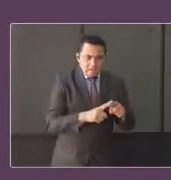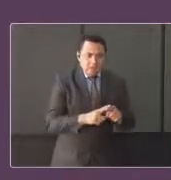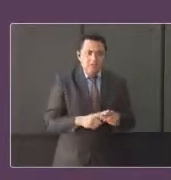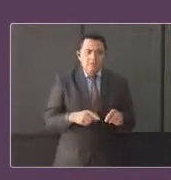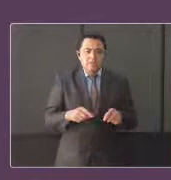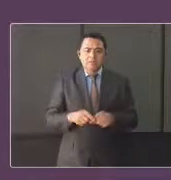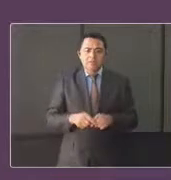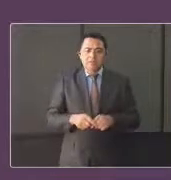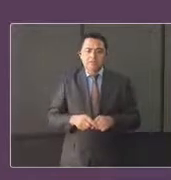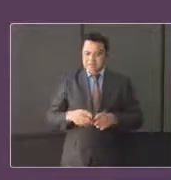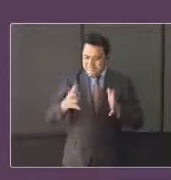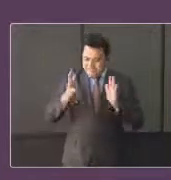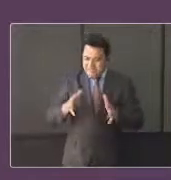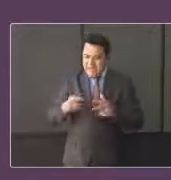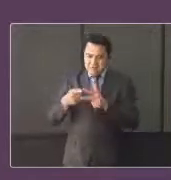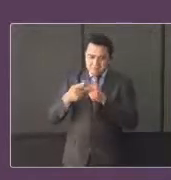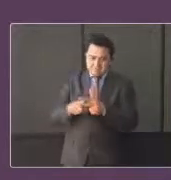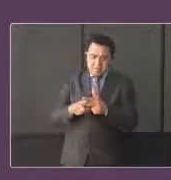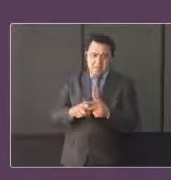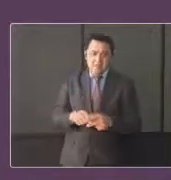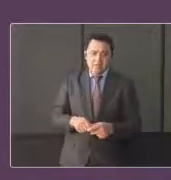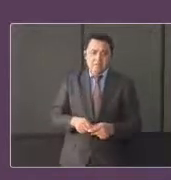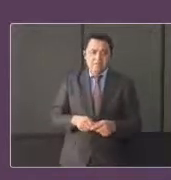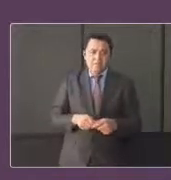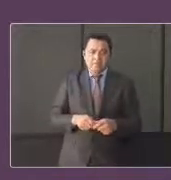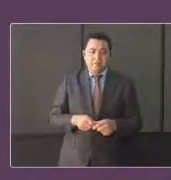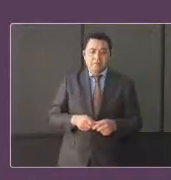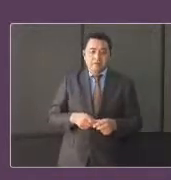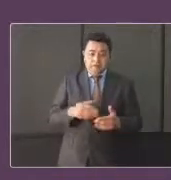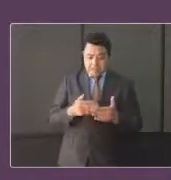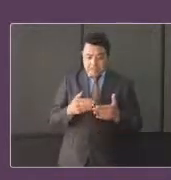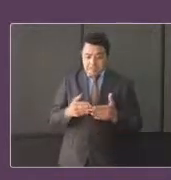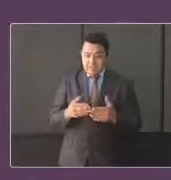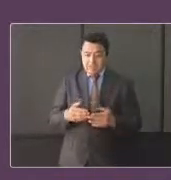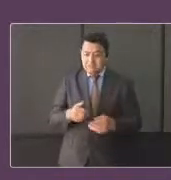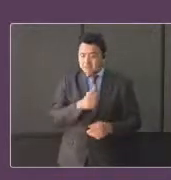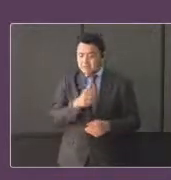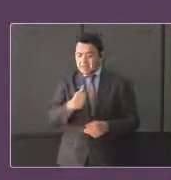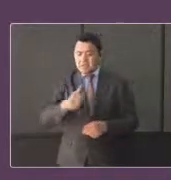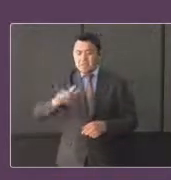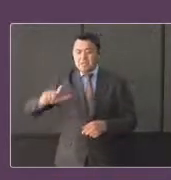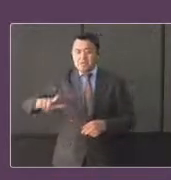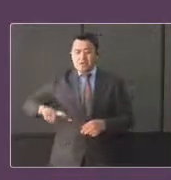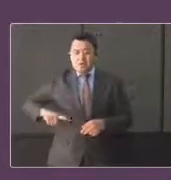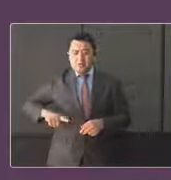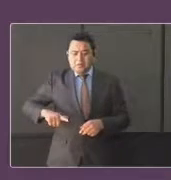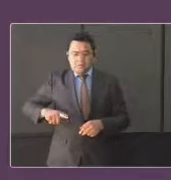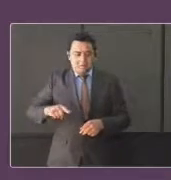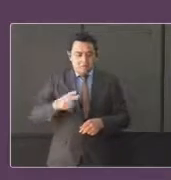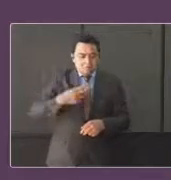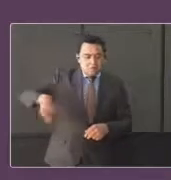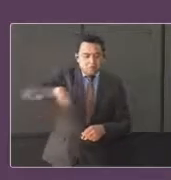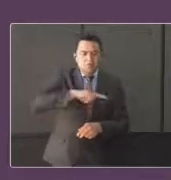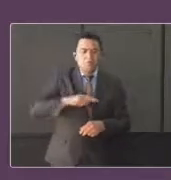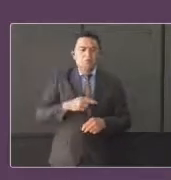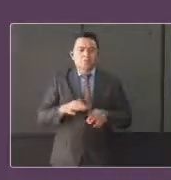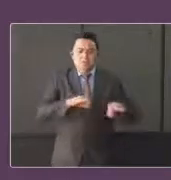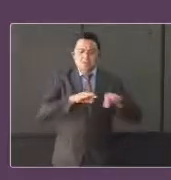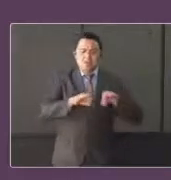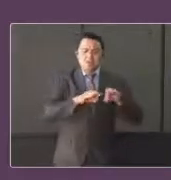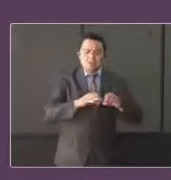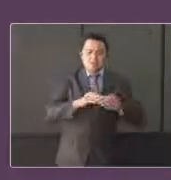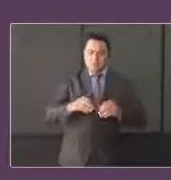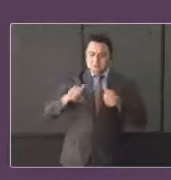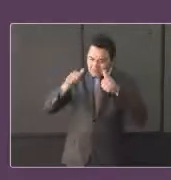to the current phenomenon, but the momentum is very important for the local government because we're working with the